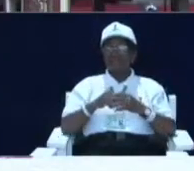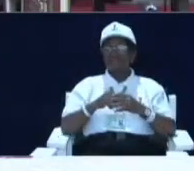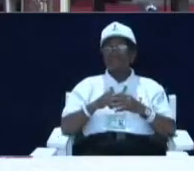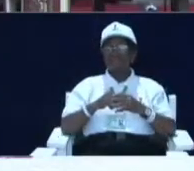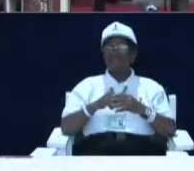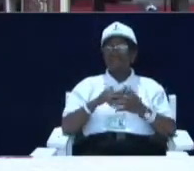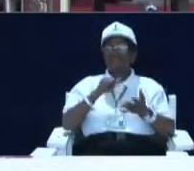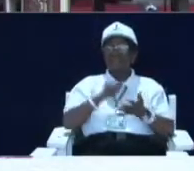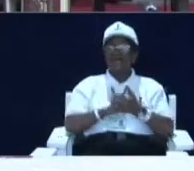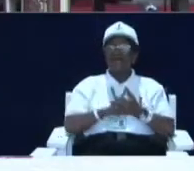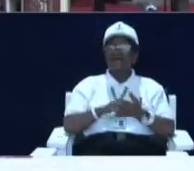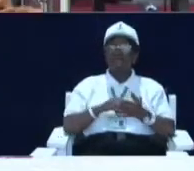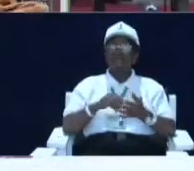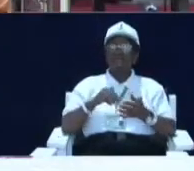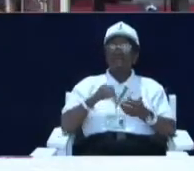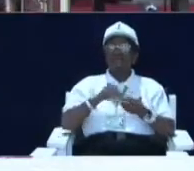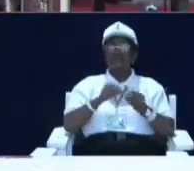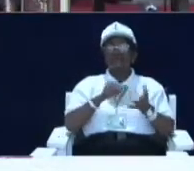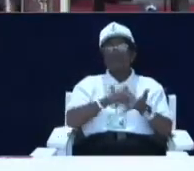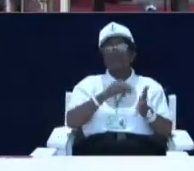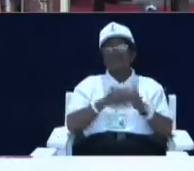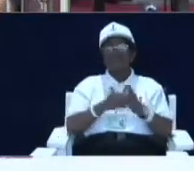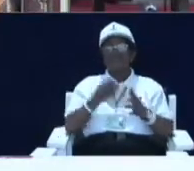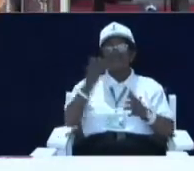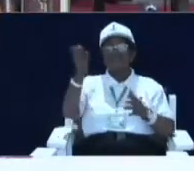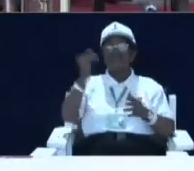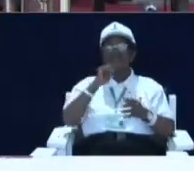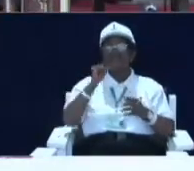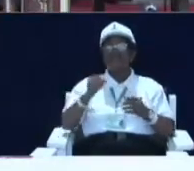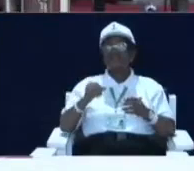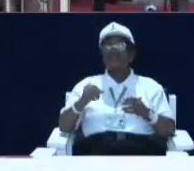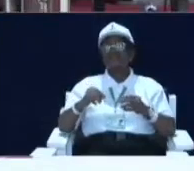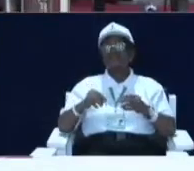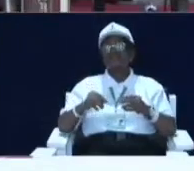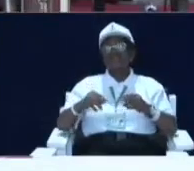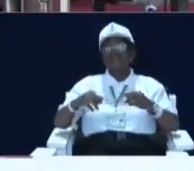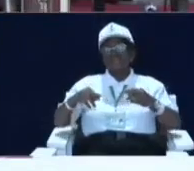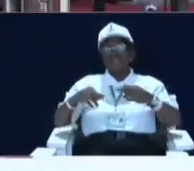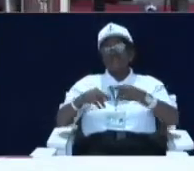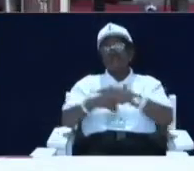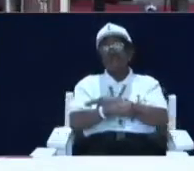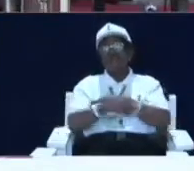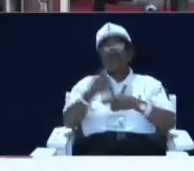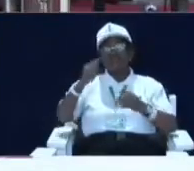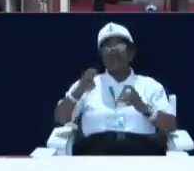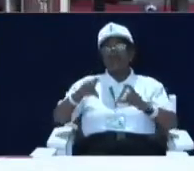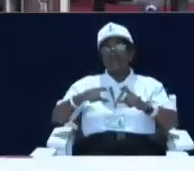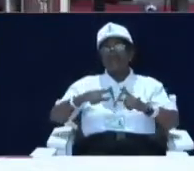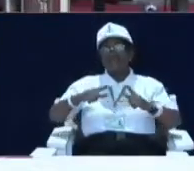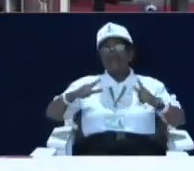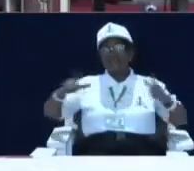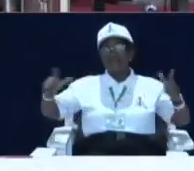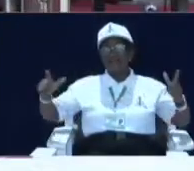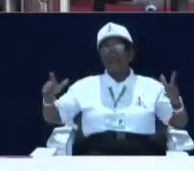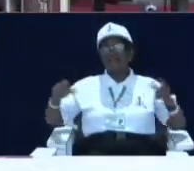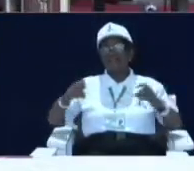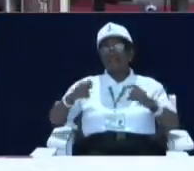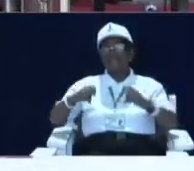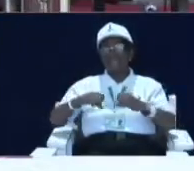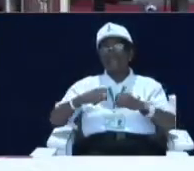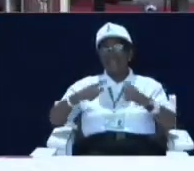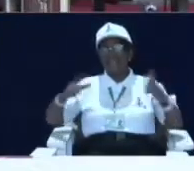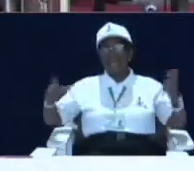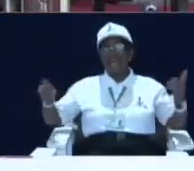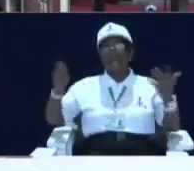That means there is room for expansion. There's room for